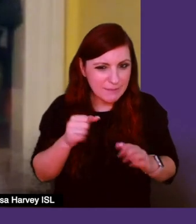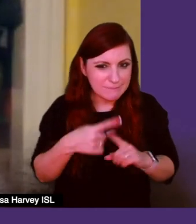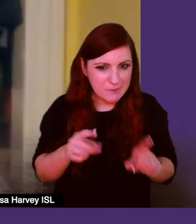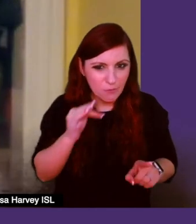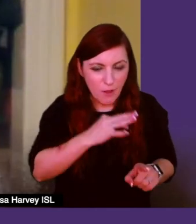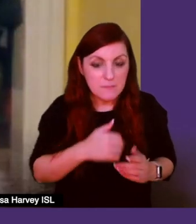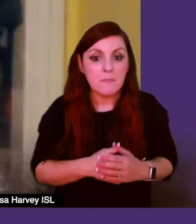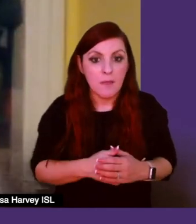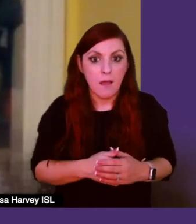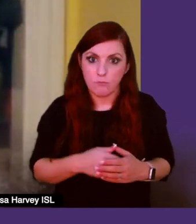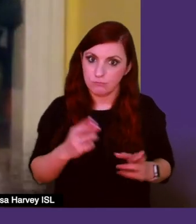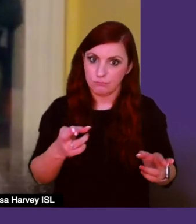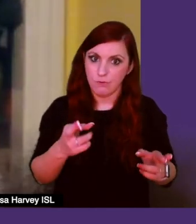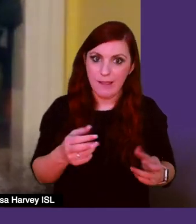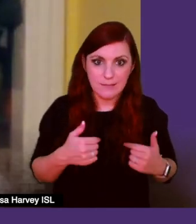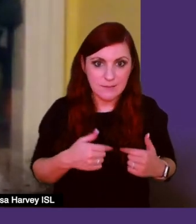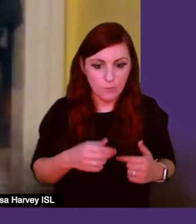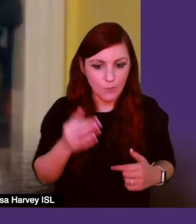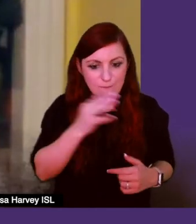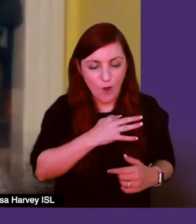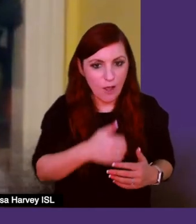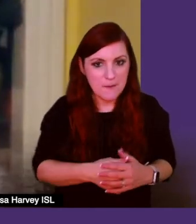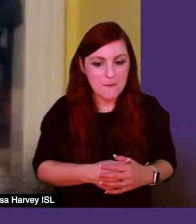fun. And it was.